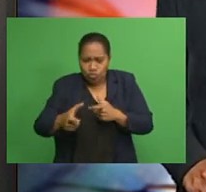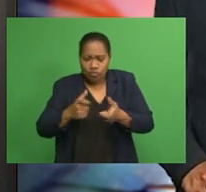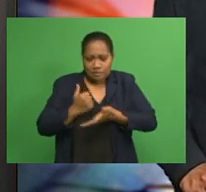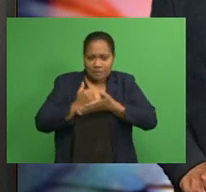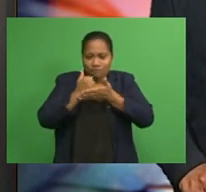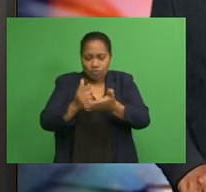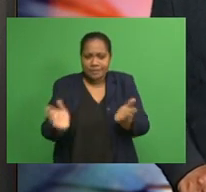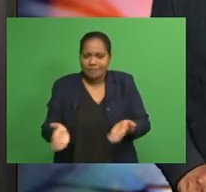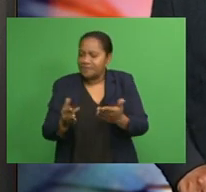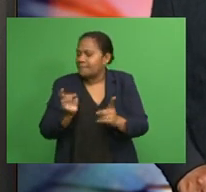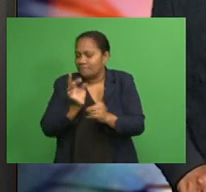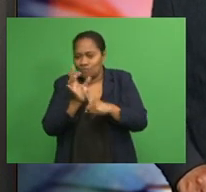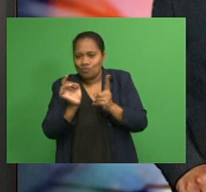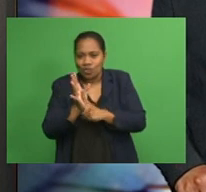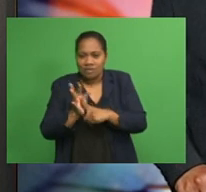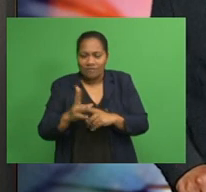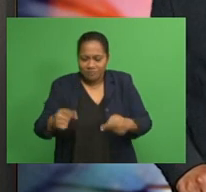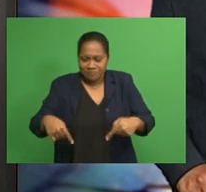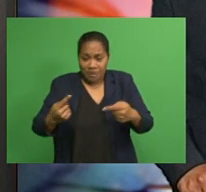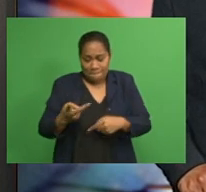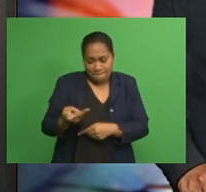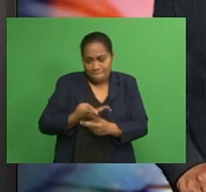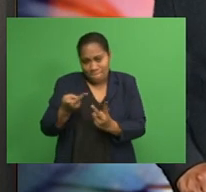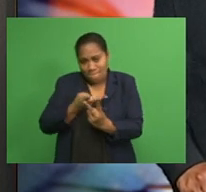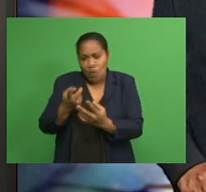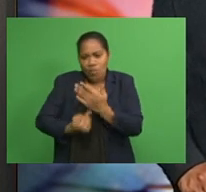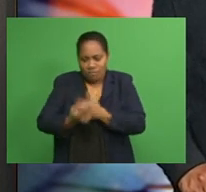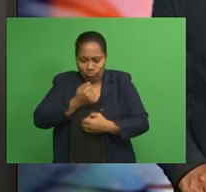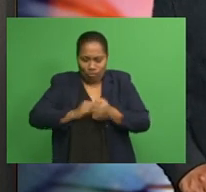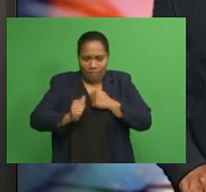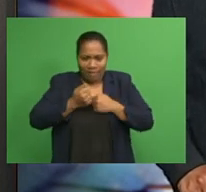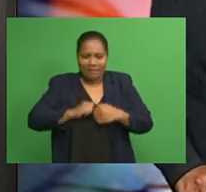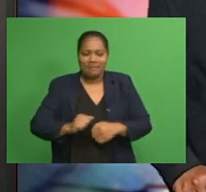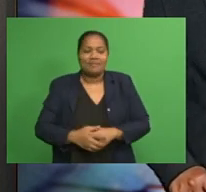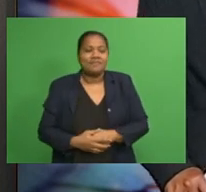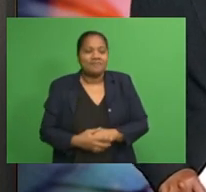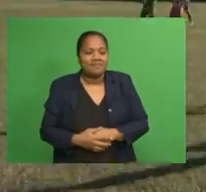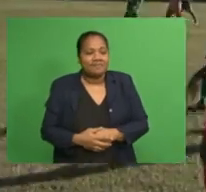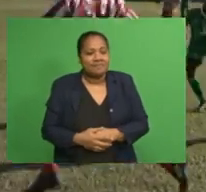the matchup, with both sides struggling in those areas at the moment. Aquila Dama has more.